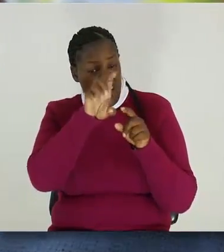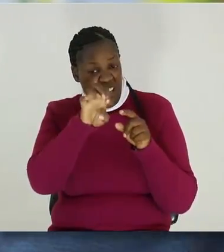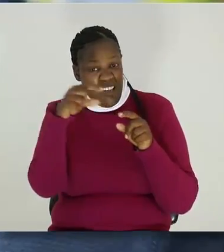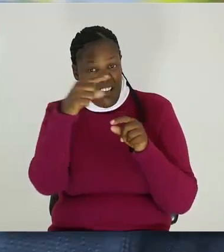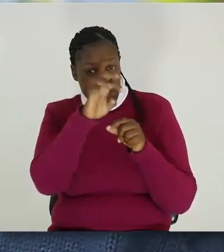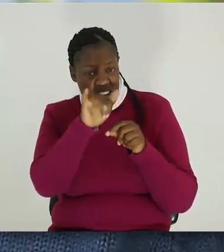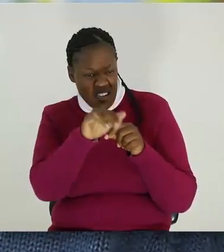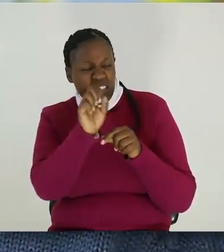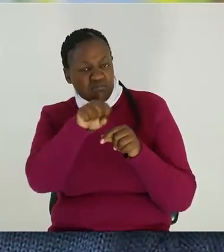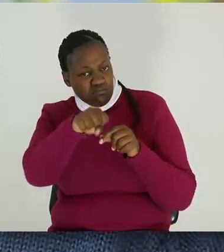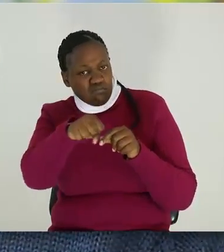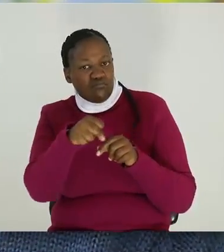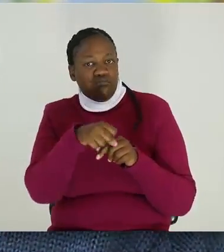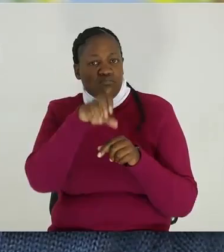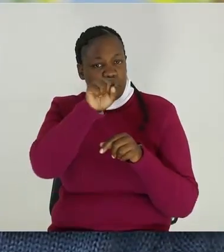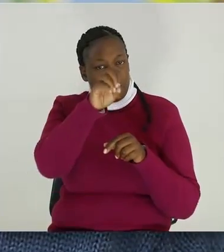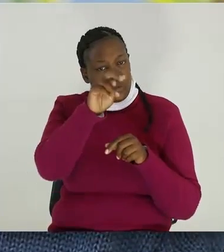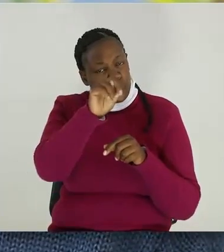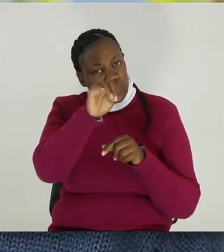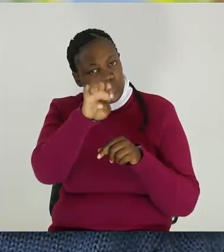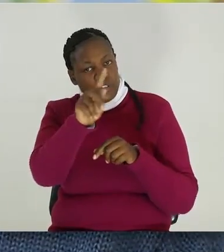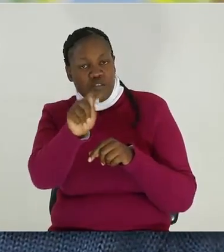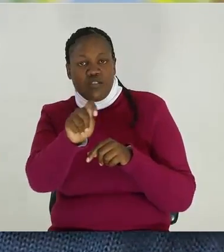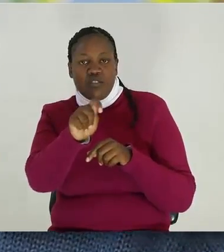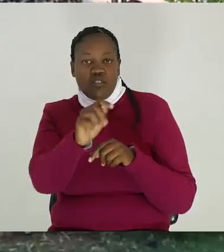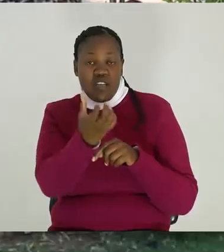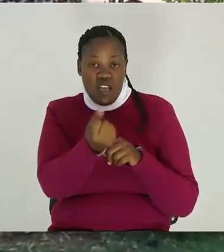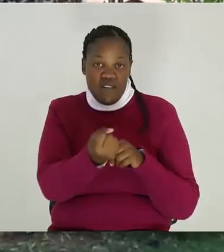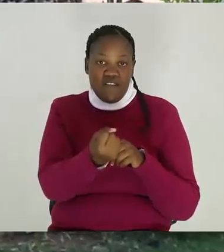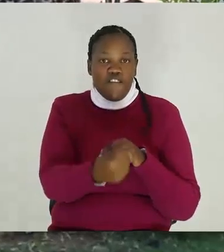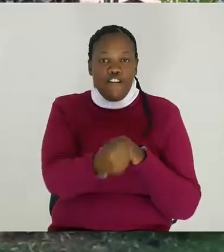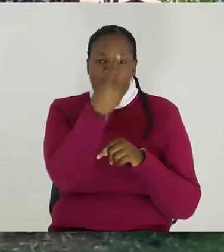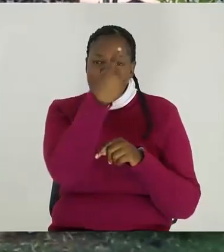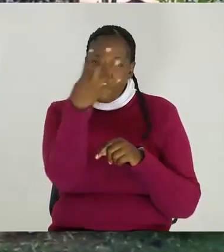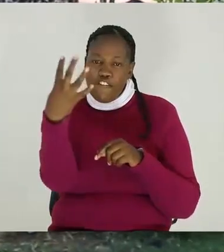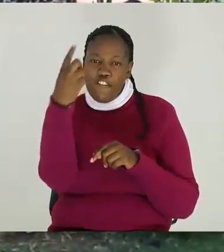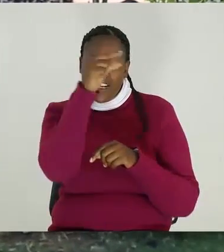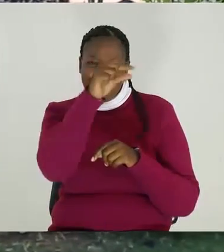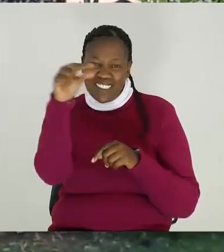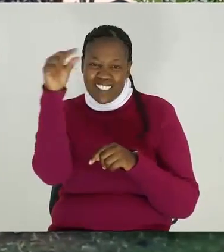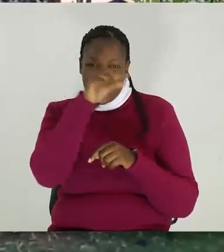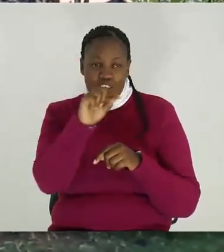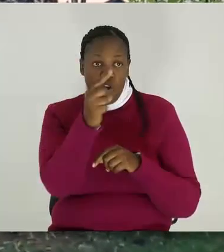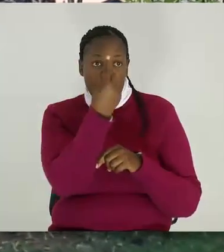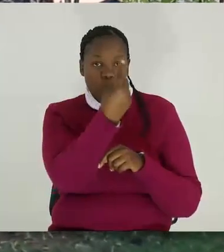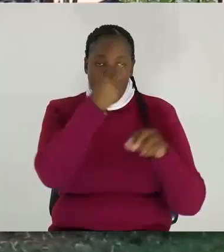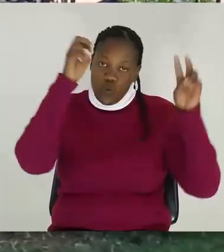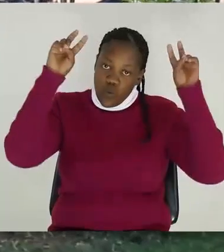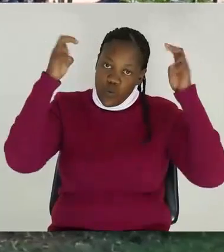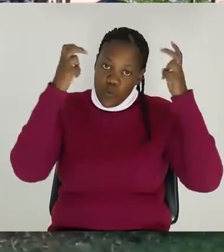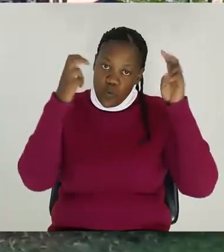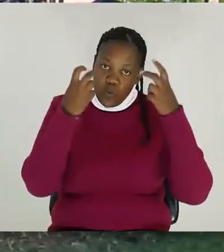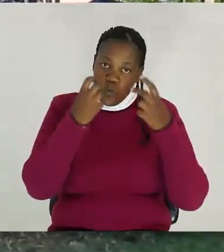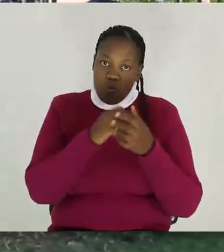could ever say that much about a single theme. Don't say that. You can do it. But